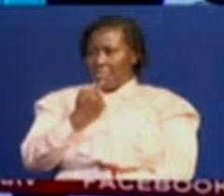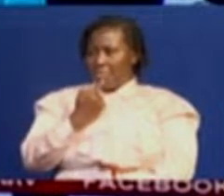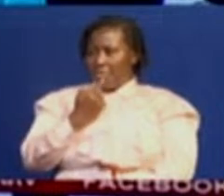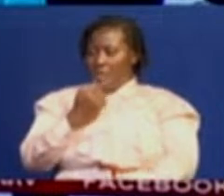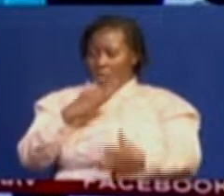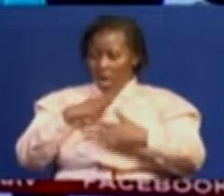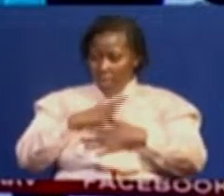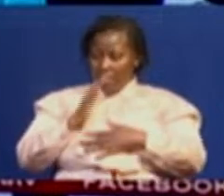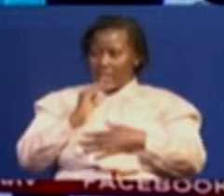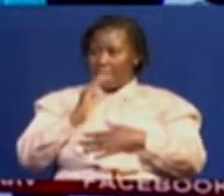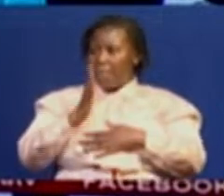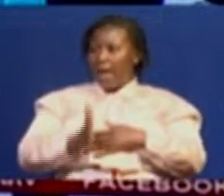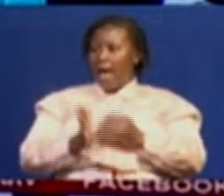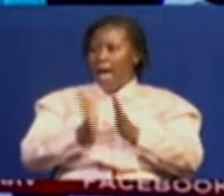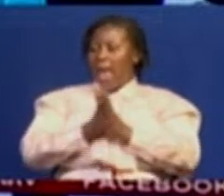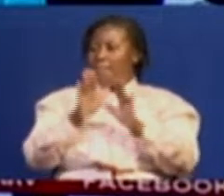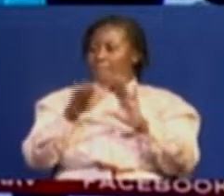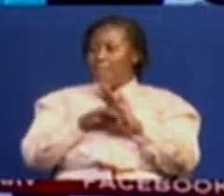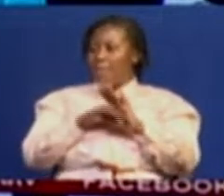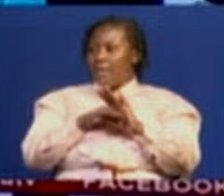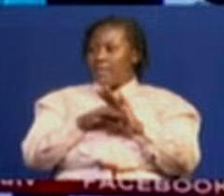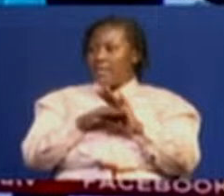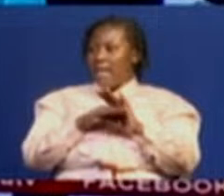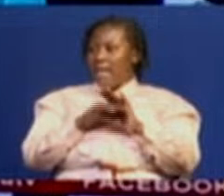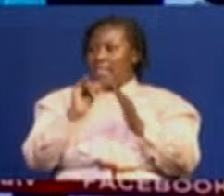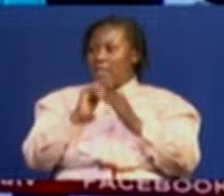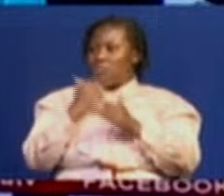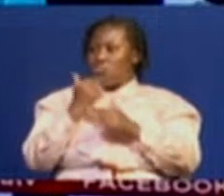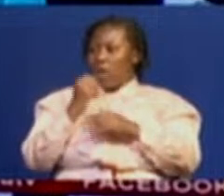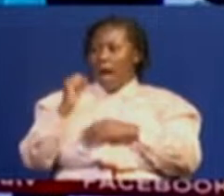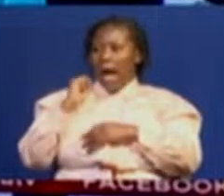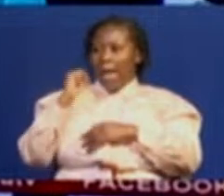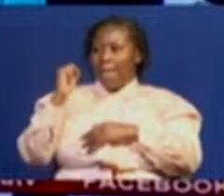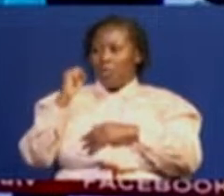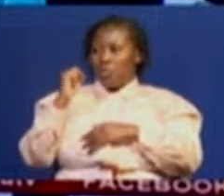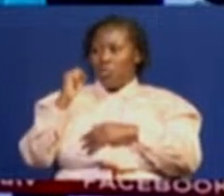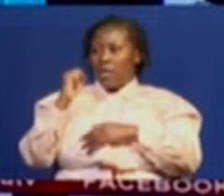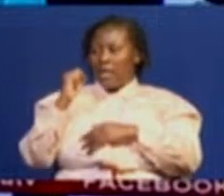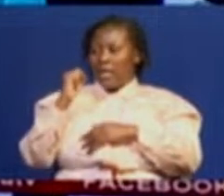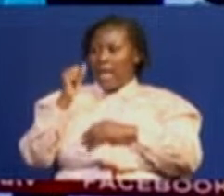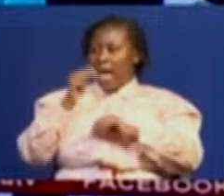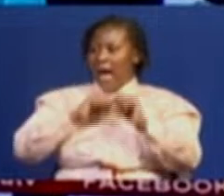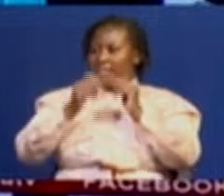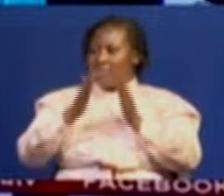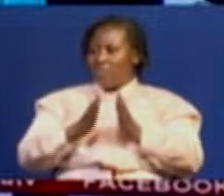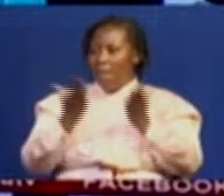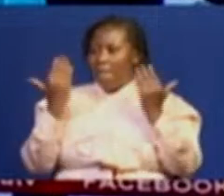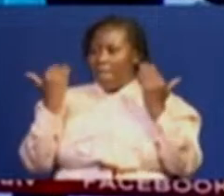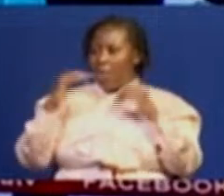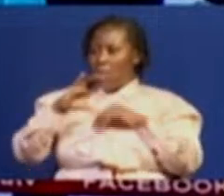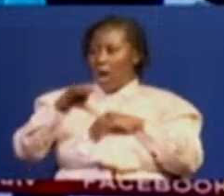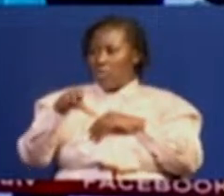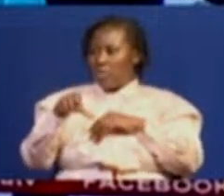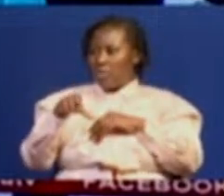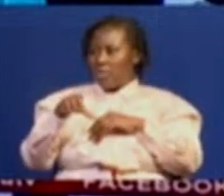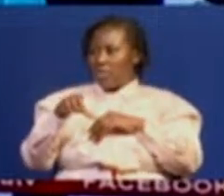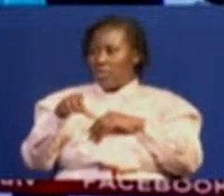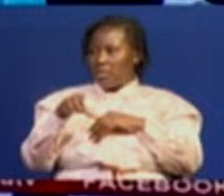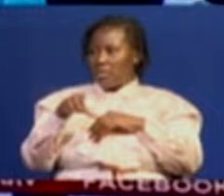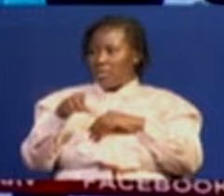Thank you, Honorable Speaker and Honorable Members. That is a political activist from Meru